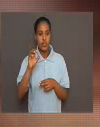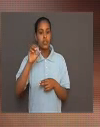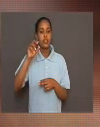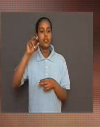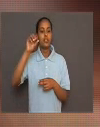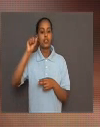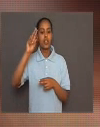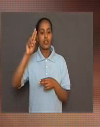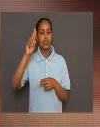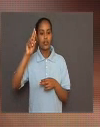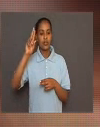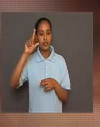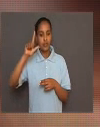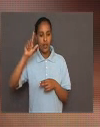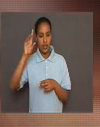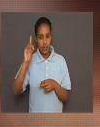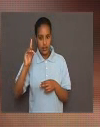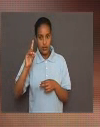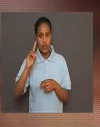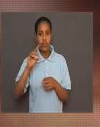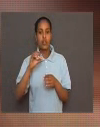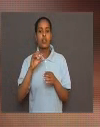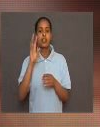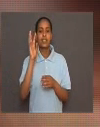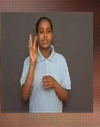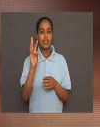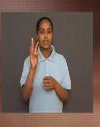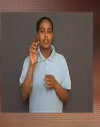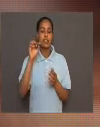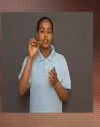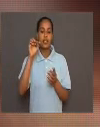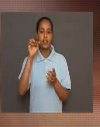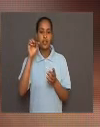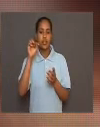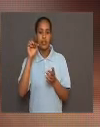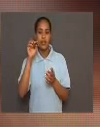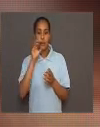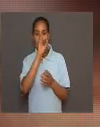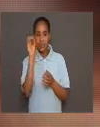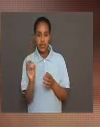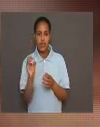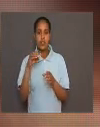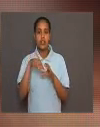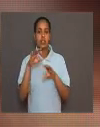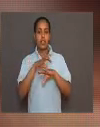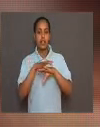sulfides, and it comprises over 6% of the Earth's crust.